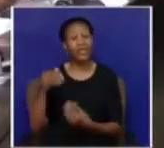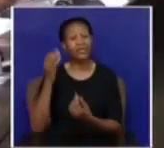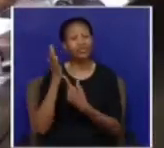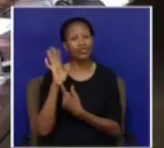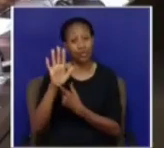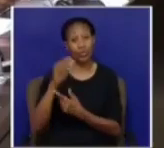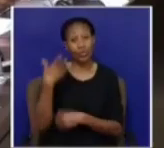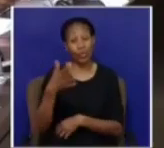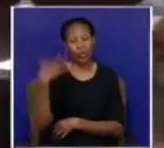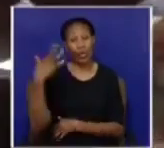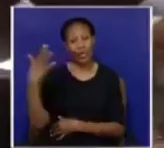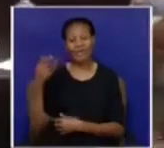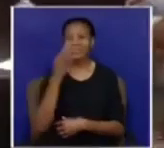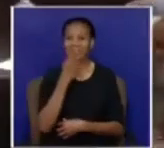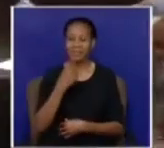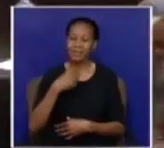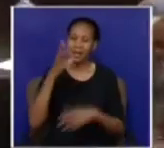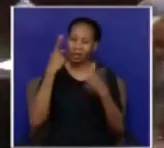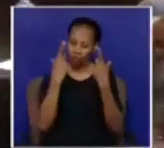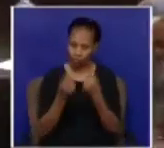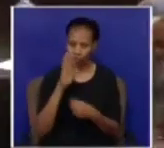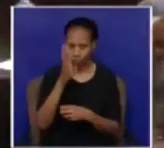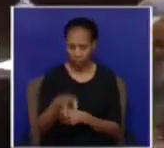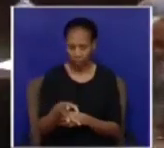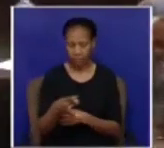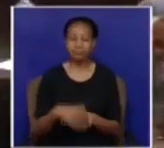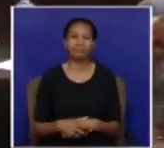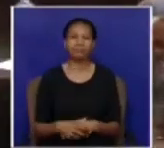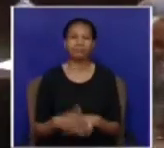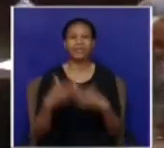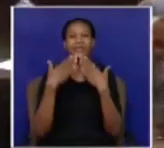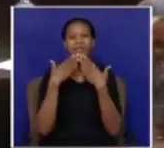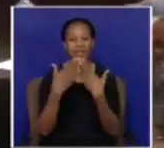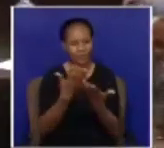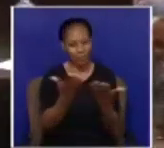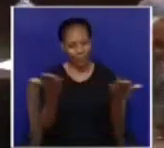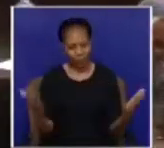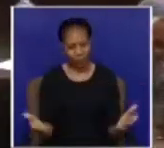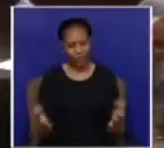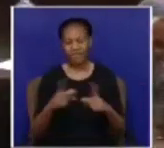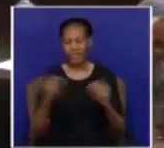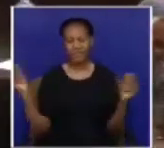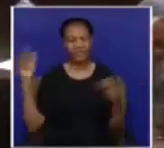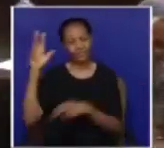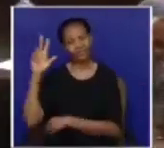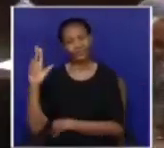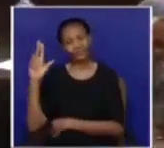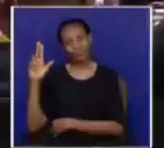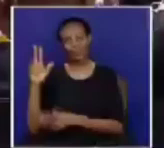say, I do. Thank you very much. We have all been duly sworn in.